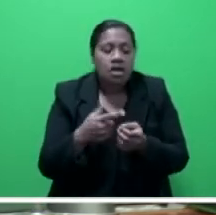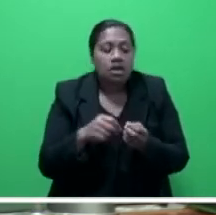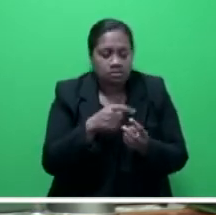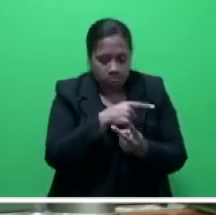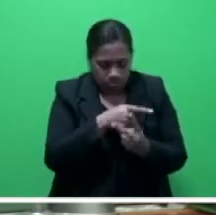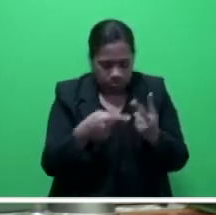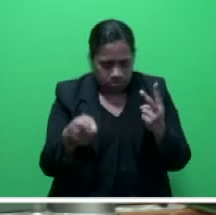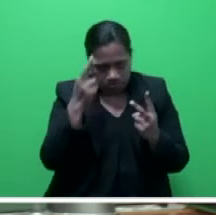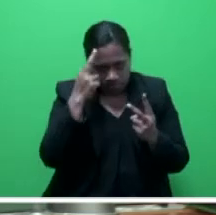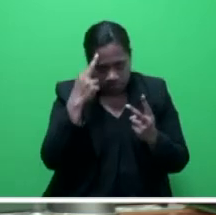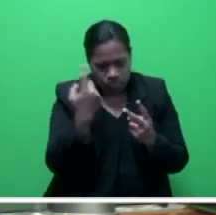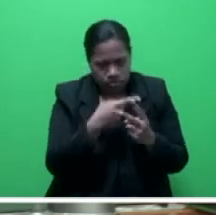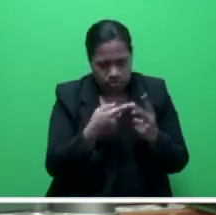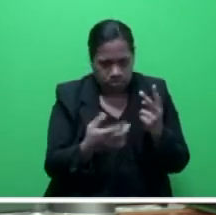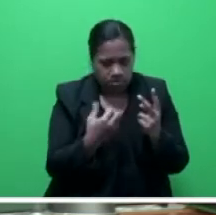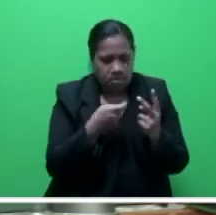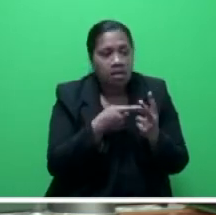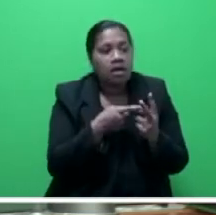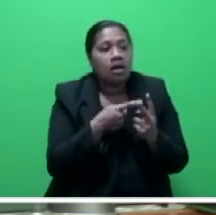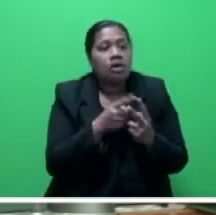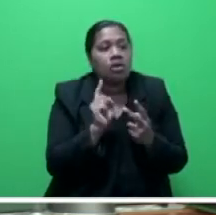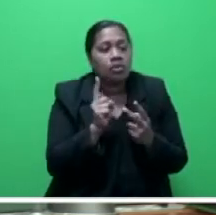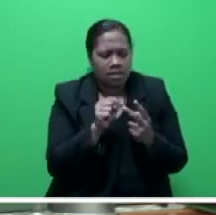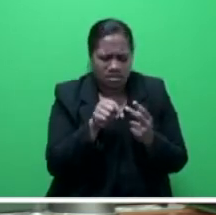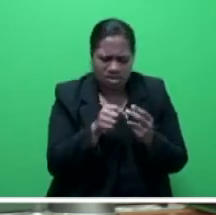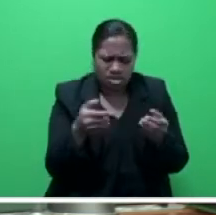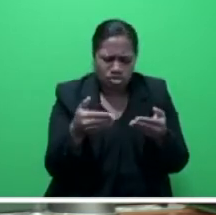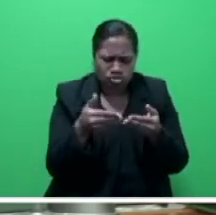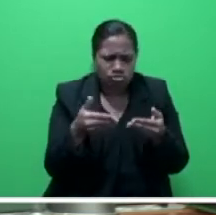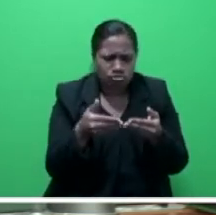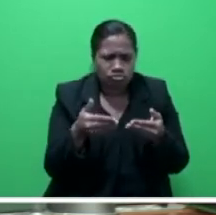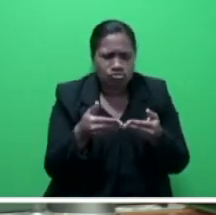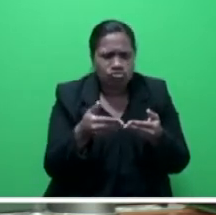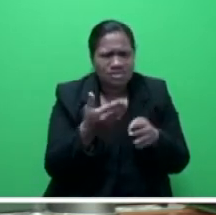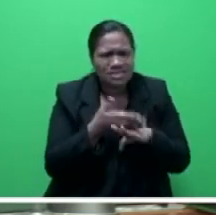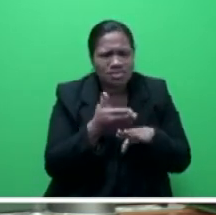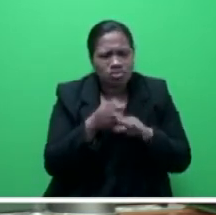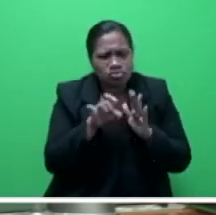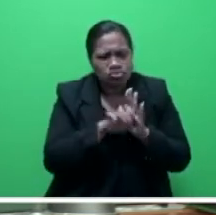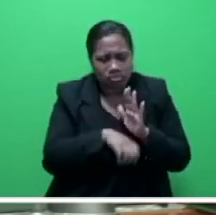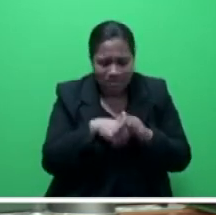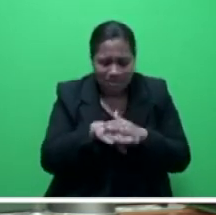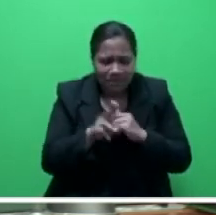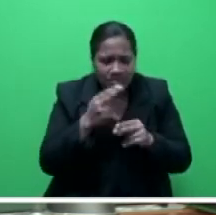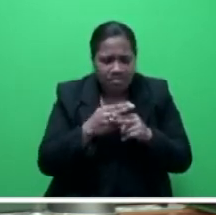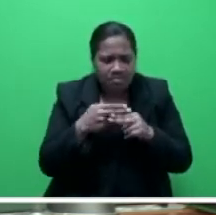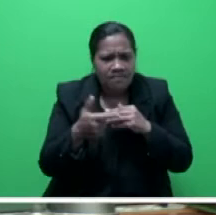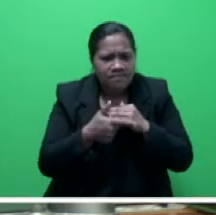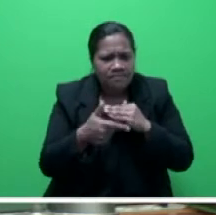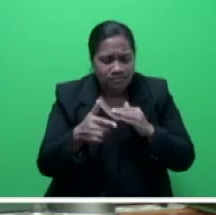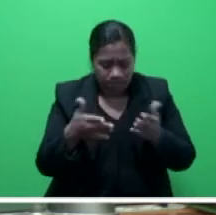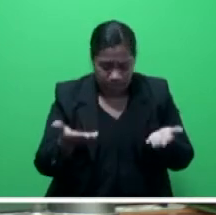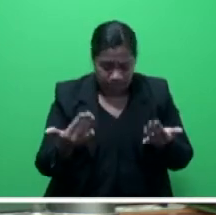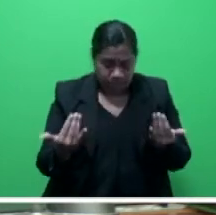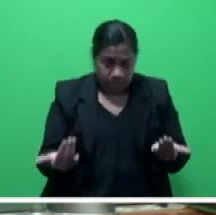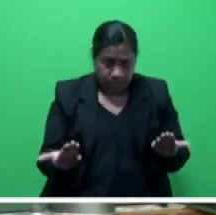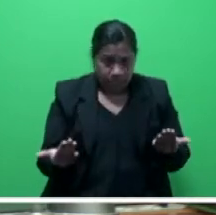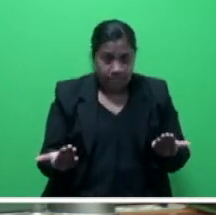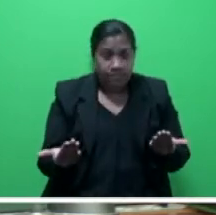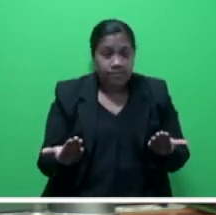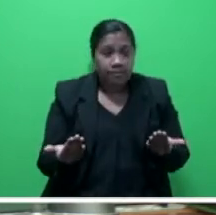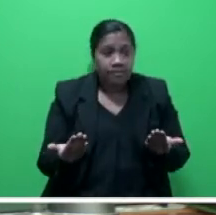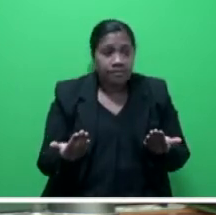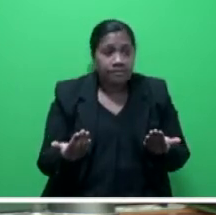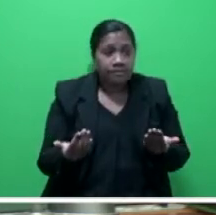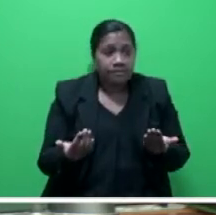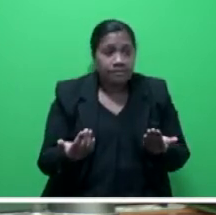Speaker is to reduce the unit cost at the farm level. Speaker at the moment, farmers are applying enormous